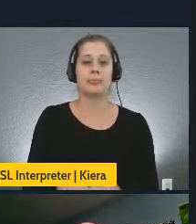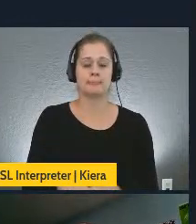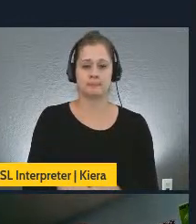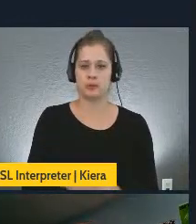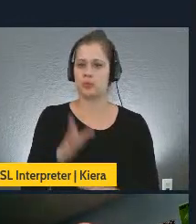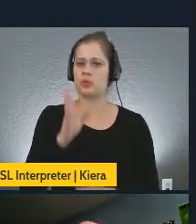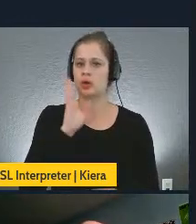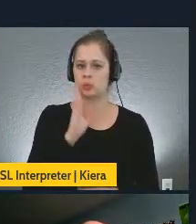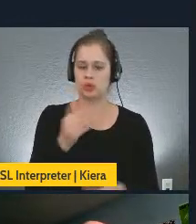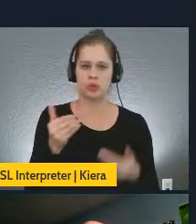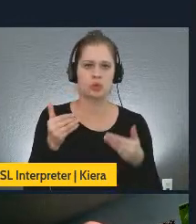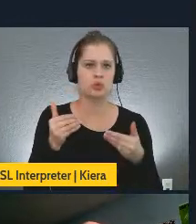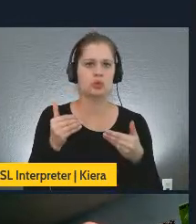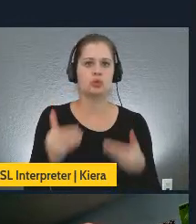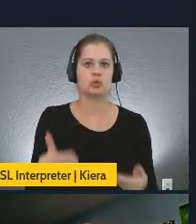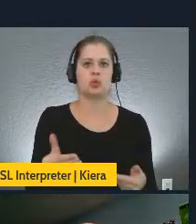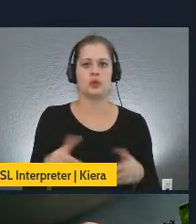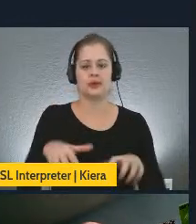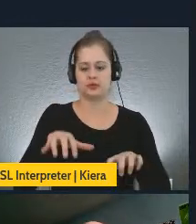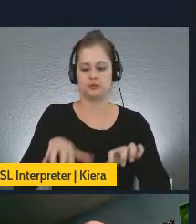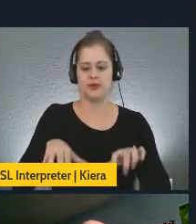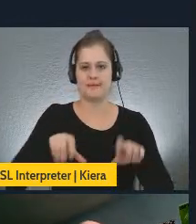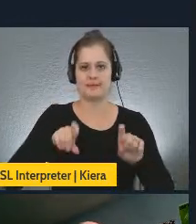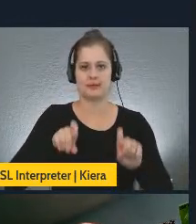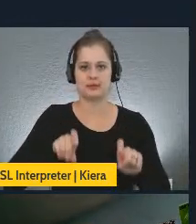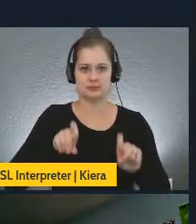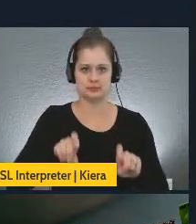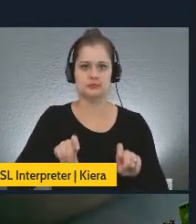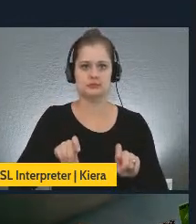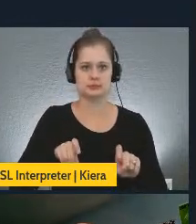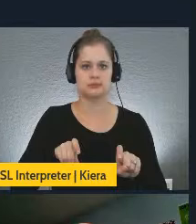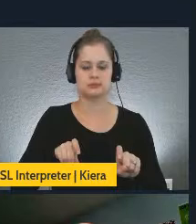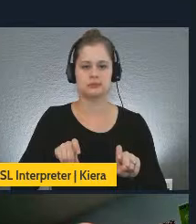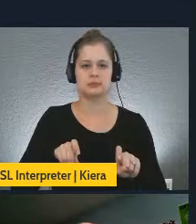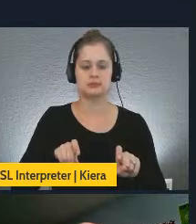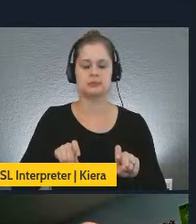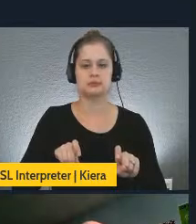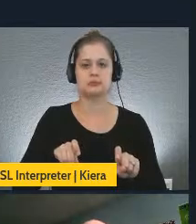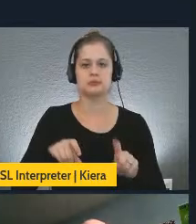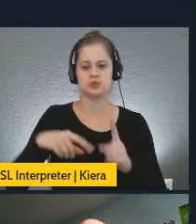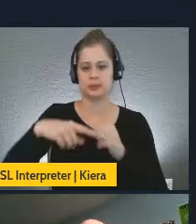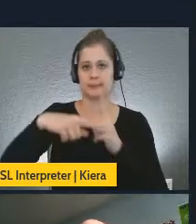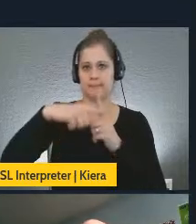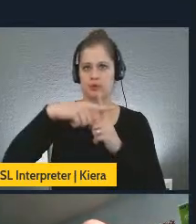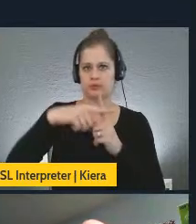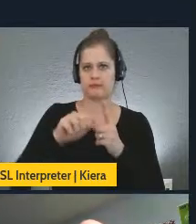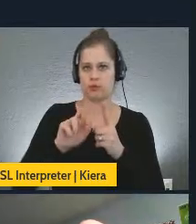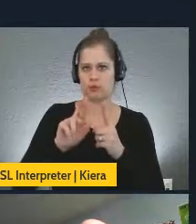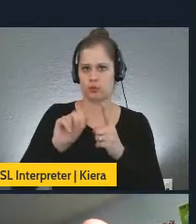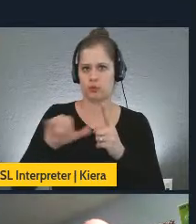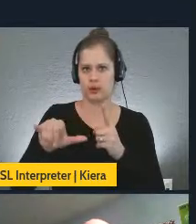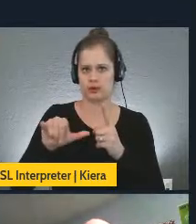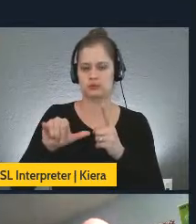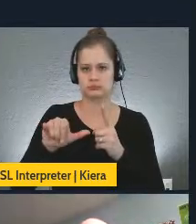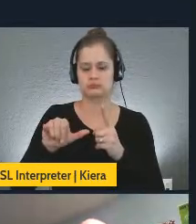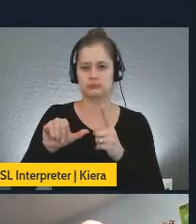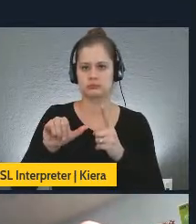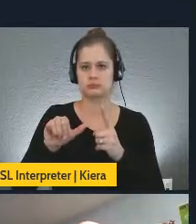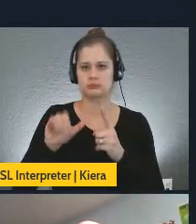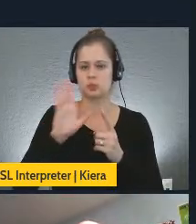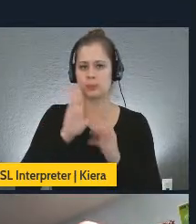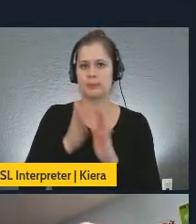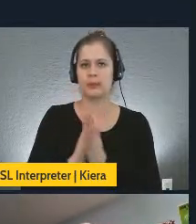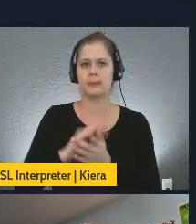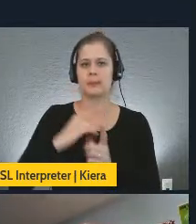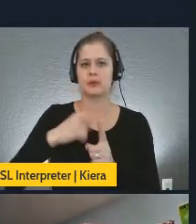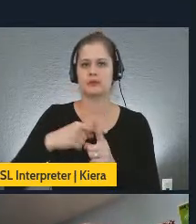write a test which checks that if we put a positive, an array which sums up to be a positive number,